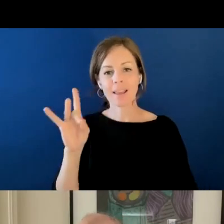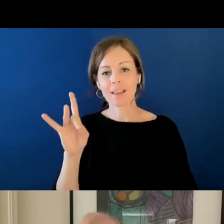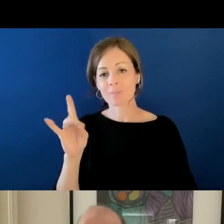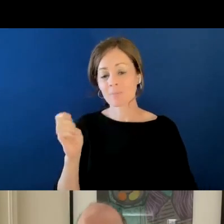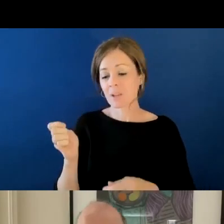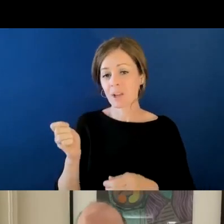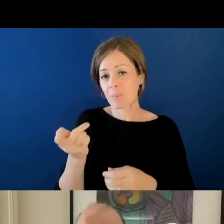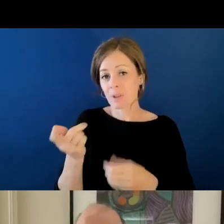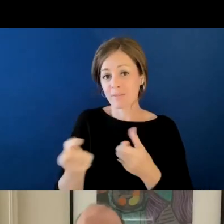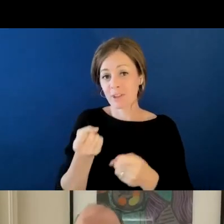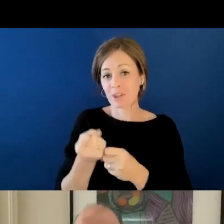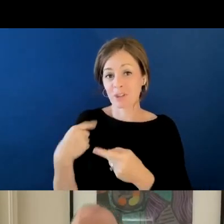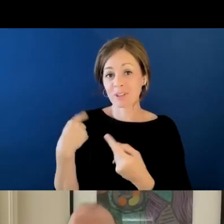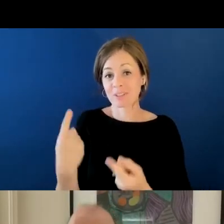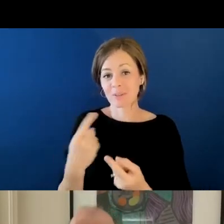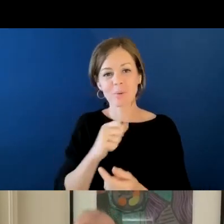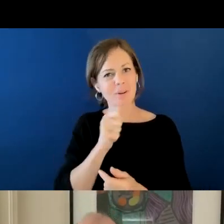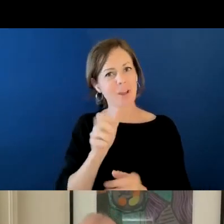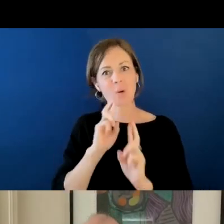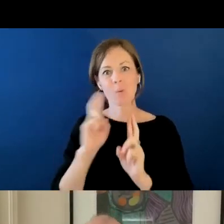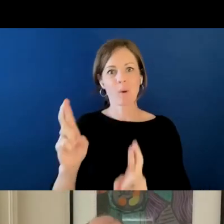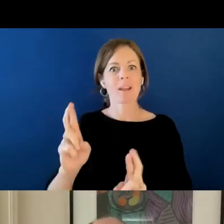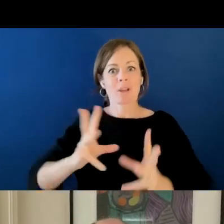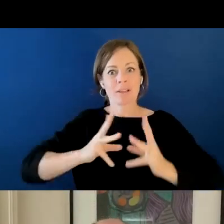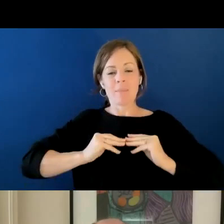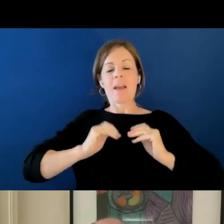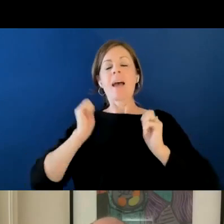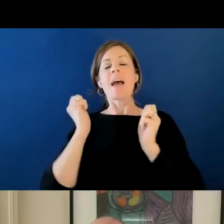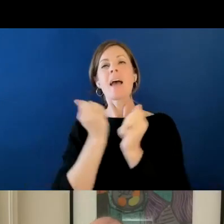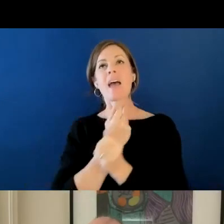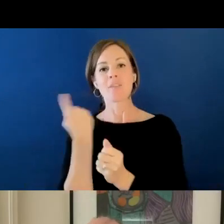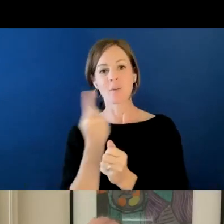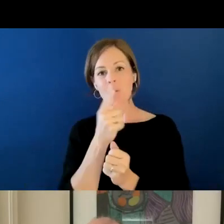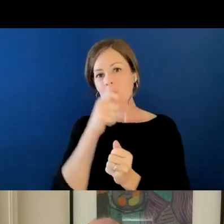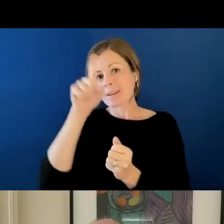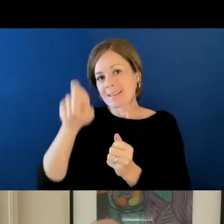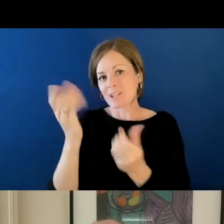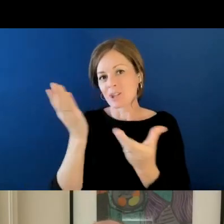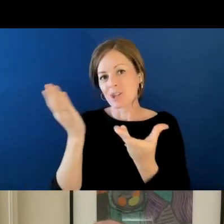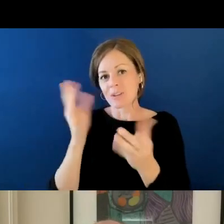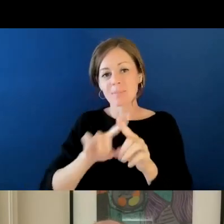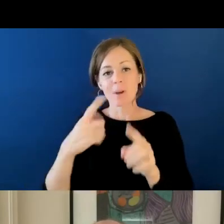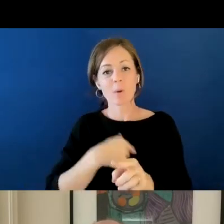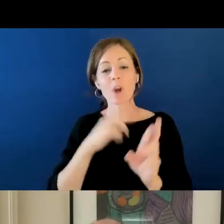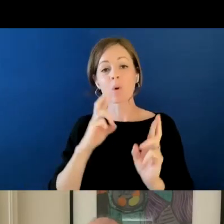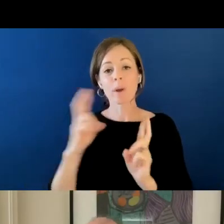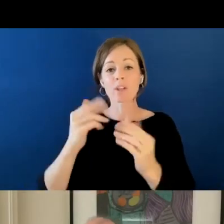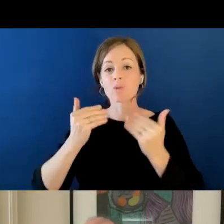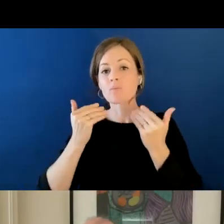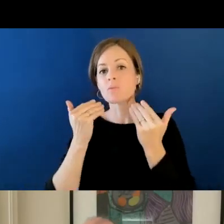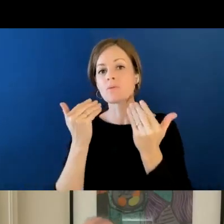we're not ready to accommodate everybody who may need services, but we're ready to move ahead, and this